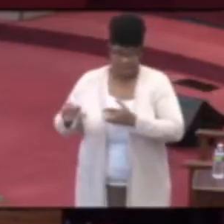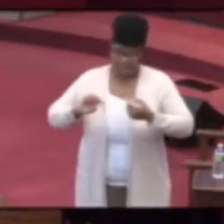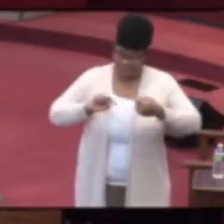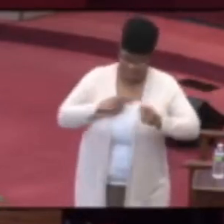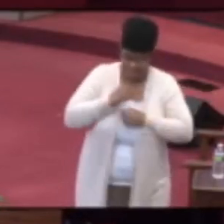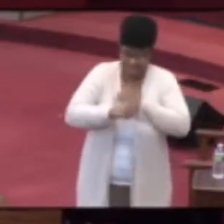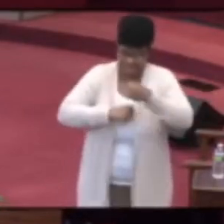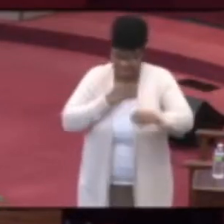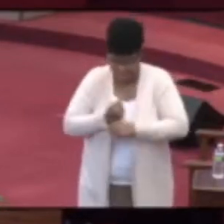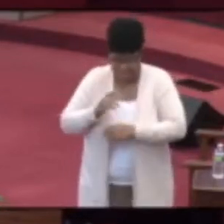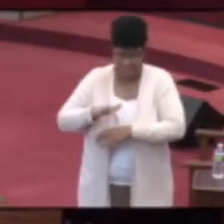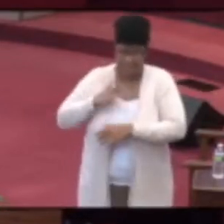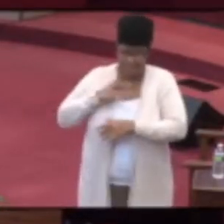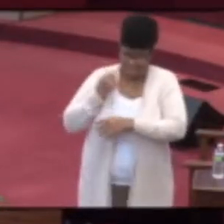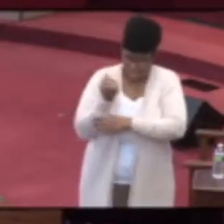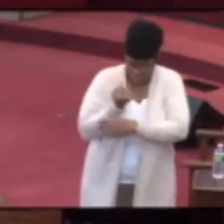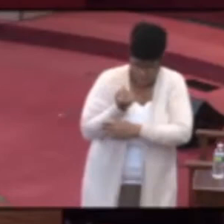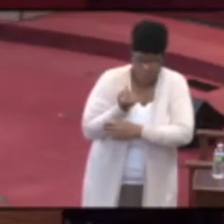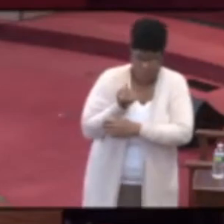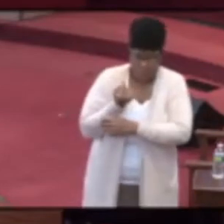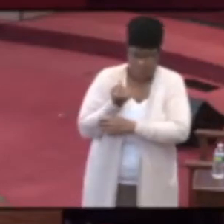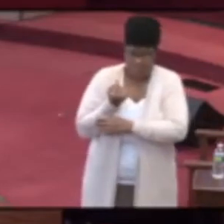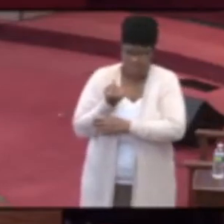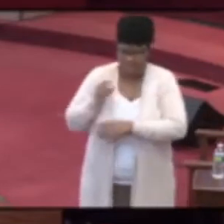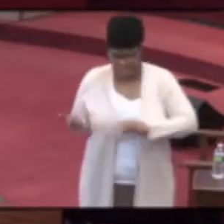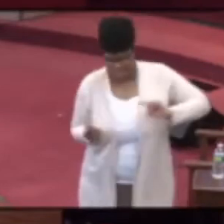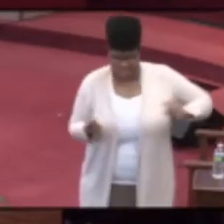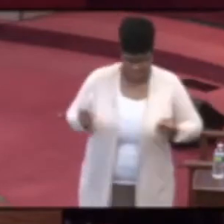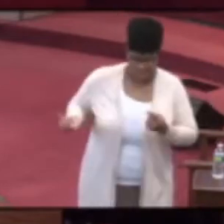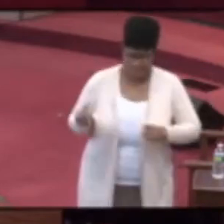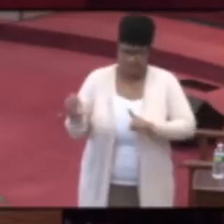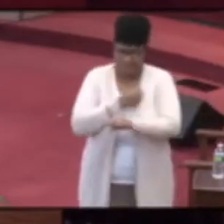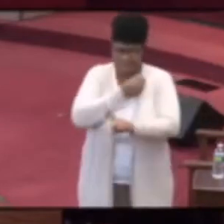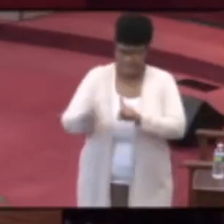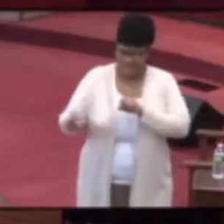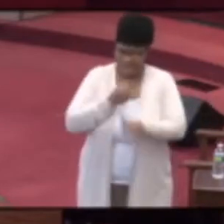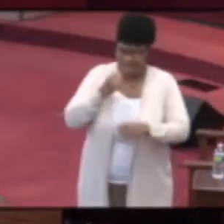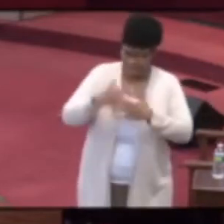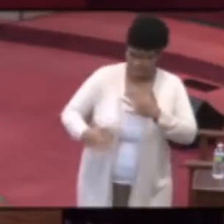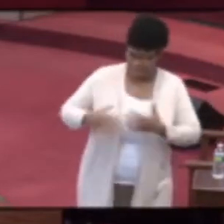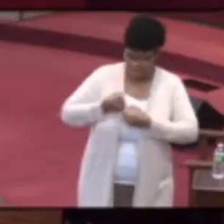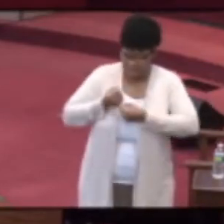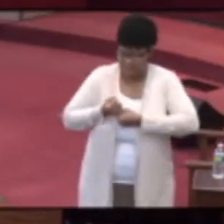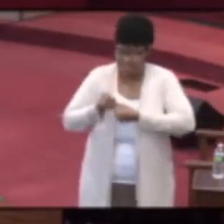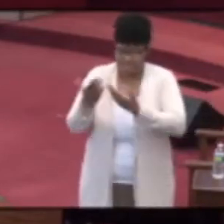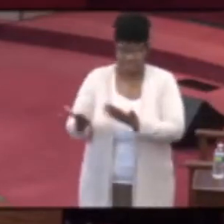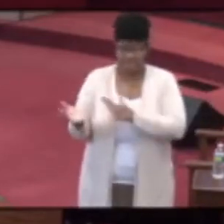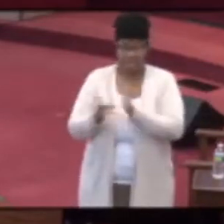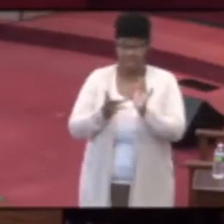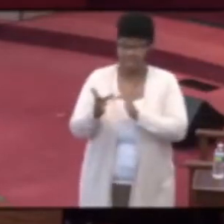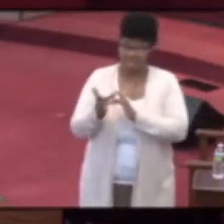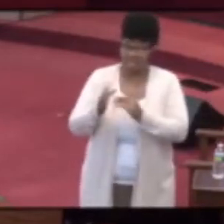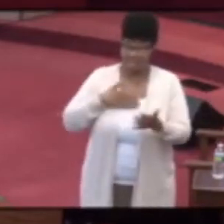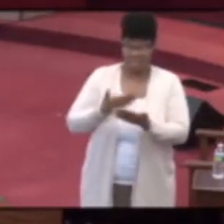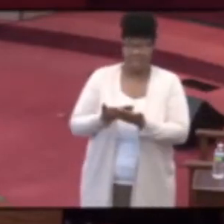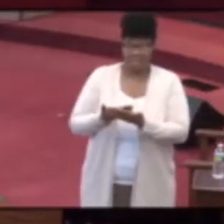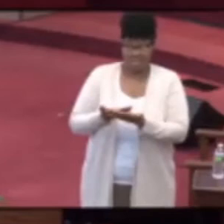the suffering, the feeling of abandonment, the insults, the beatings, the bloodshed. He confessed, I want it to